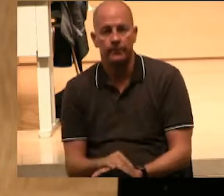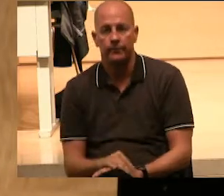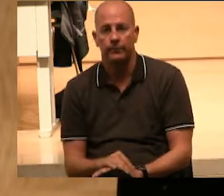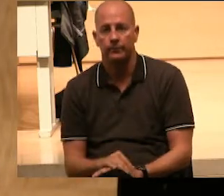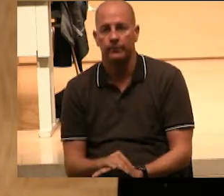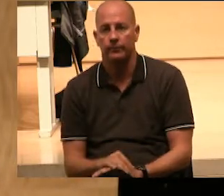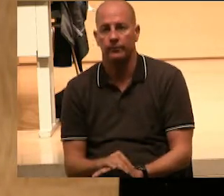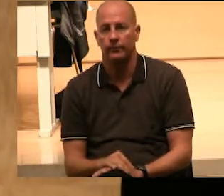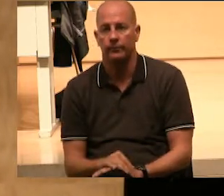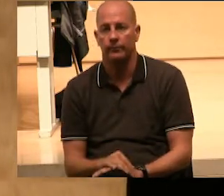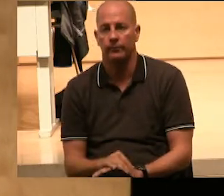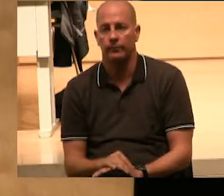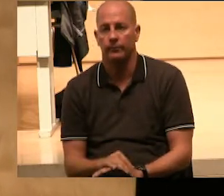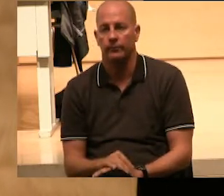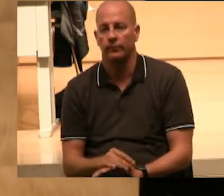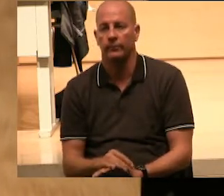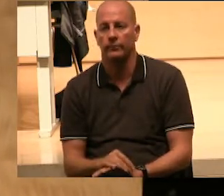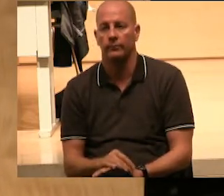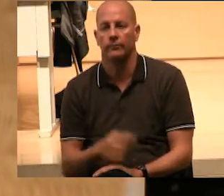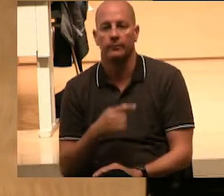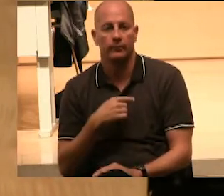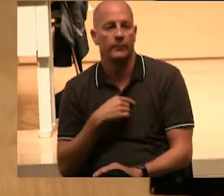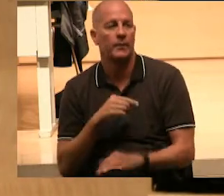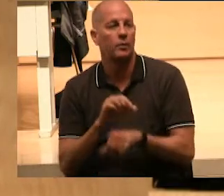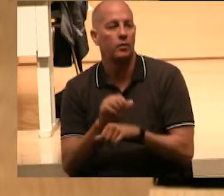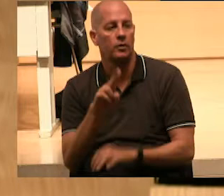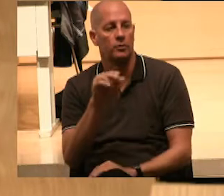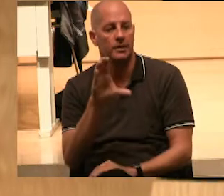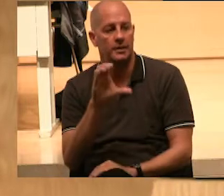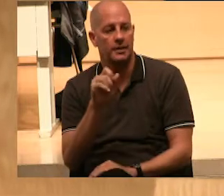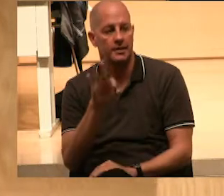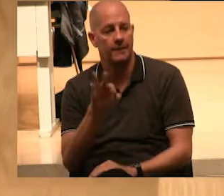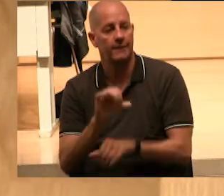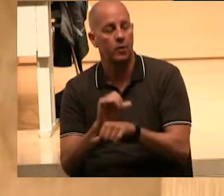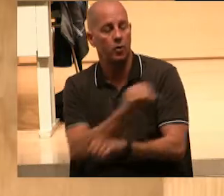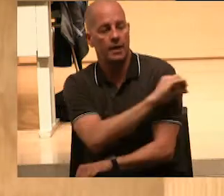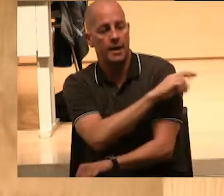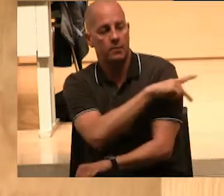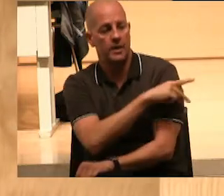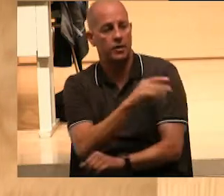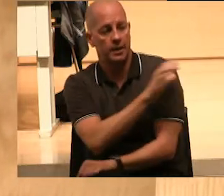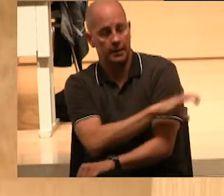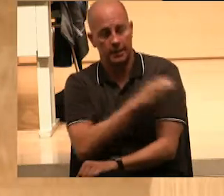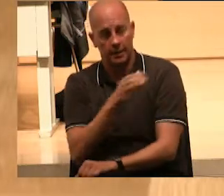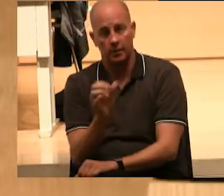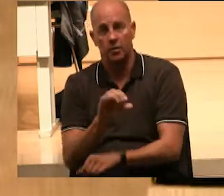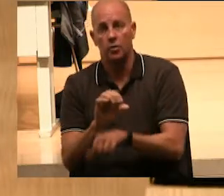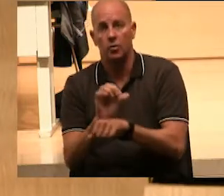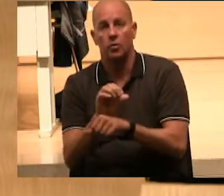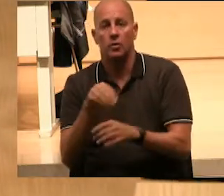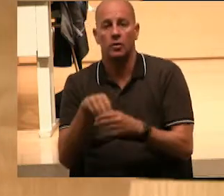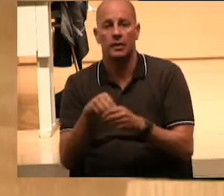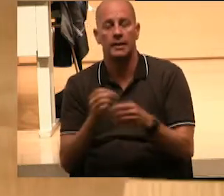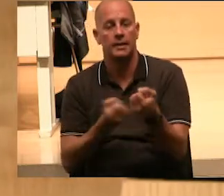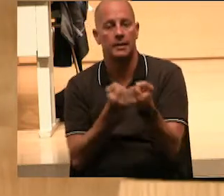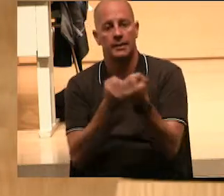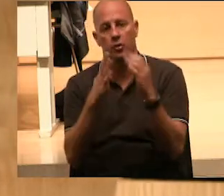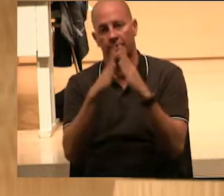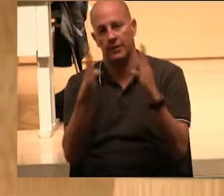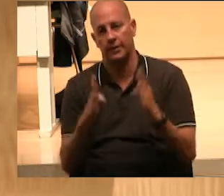As April just mentioned, I'm at UCSF. I work in an outpatient clinic, but I also work in a supportive